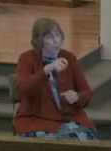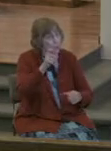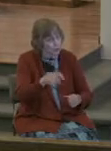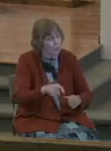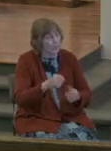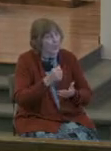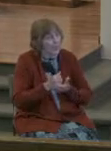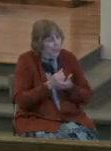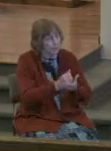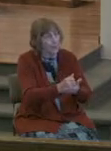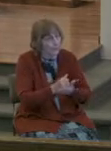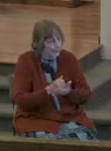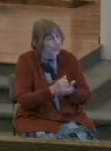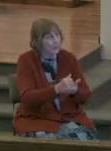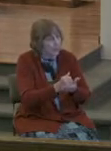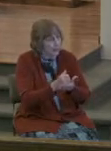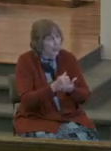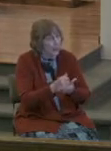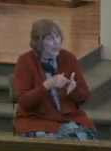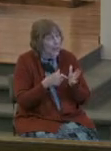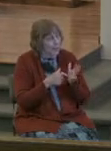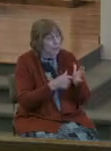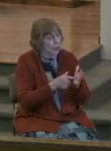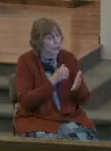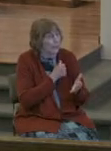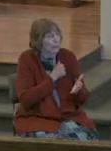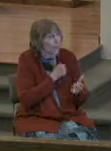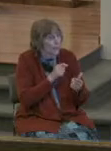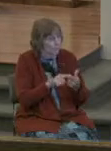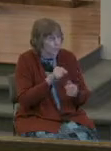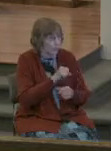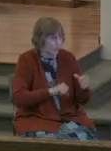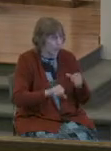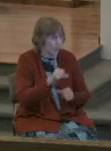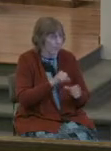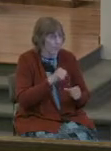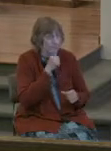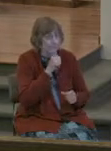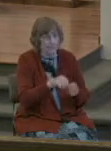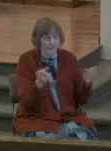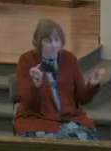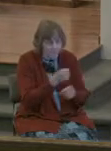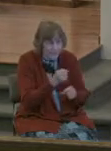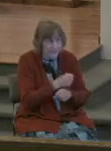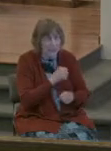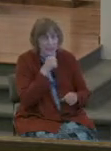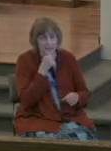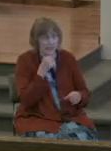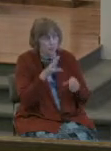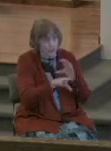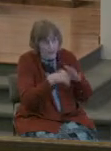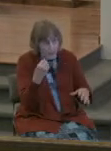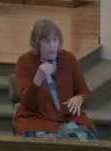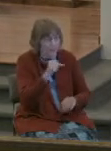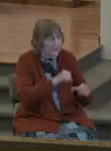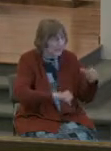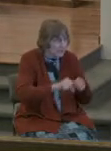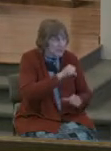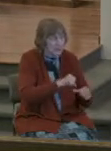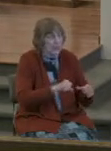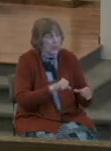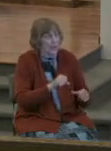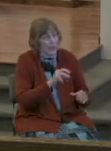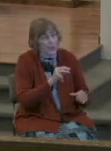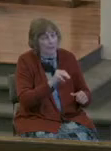be helping each other and showing love to each other and not fighting, not going out on social media and